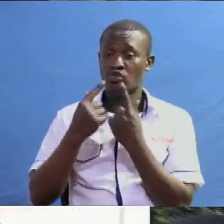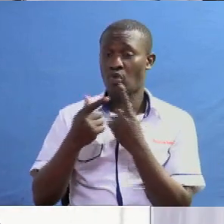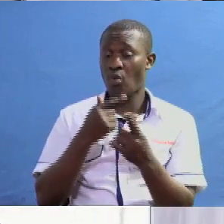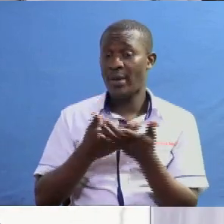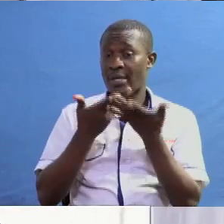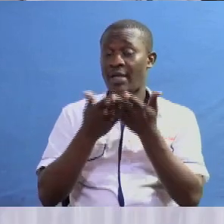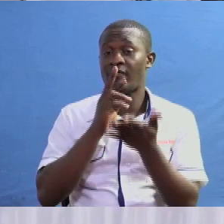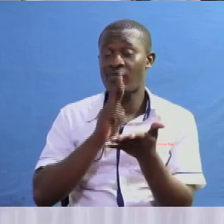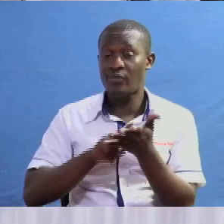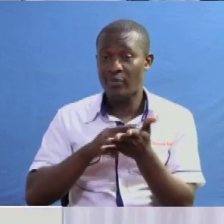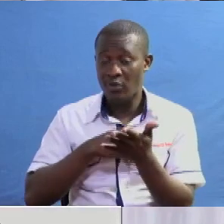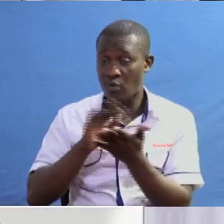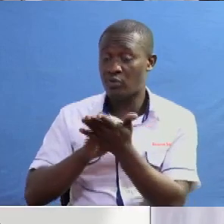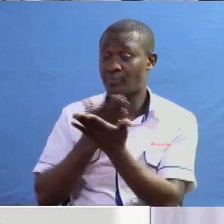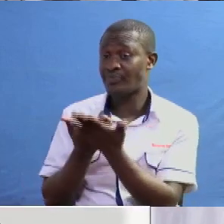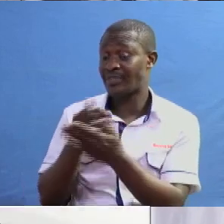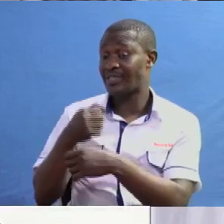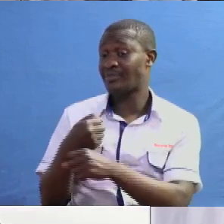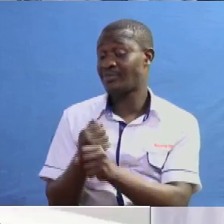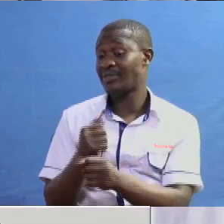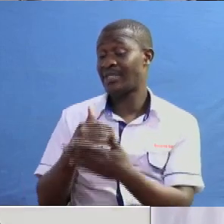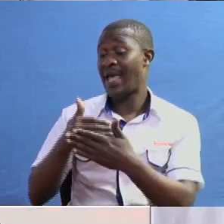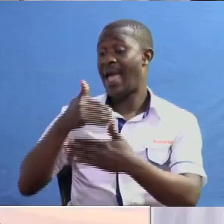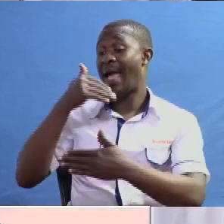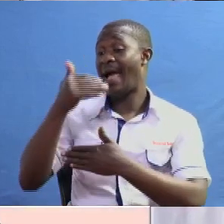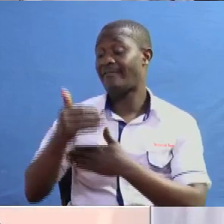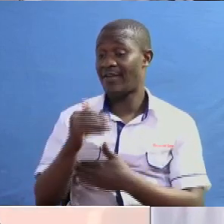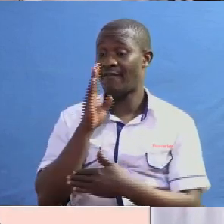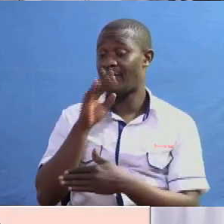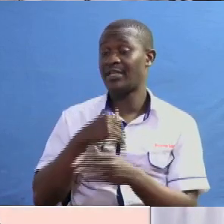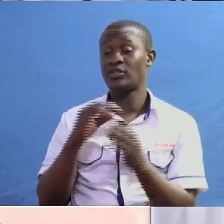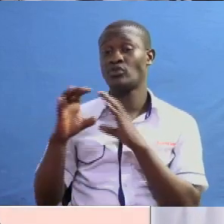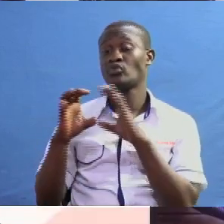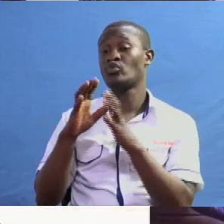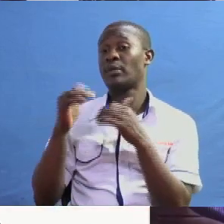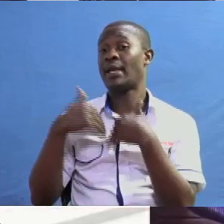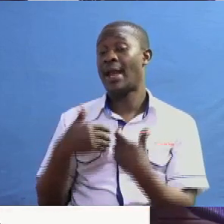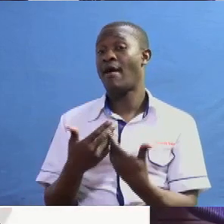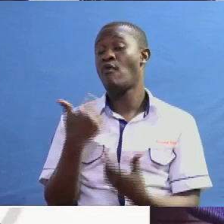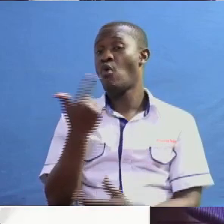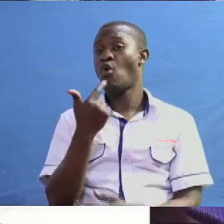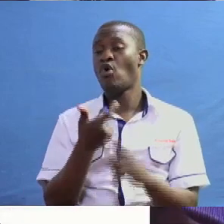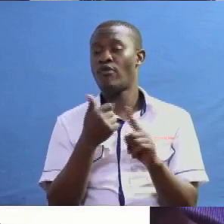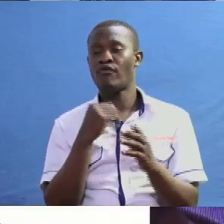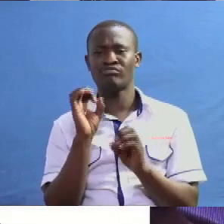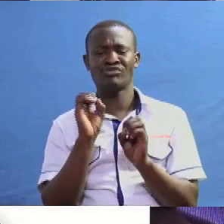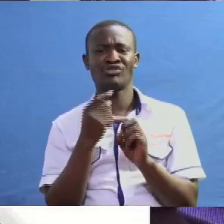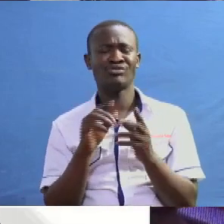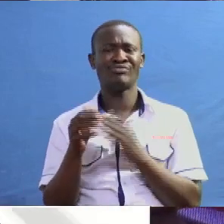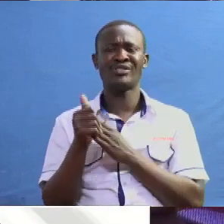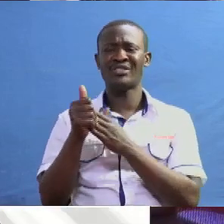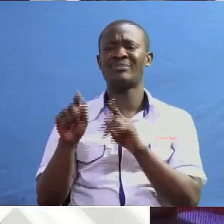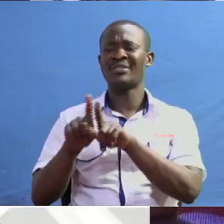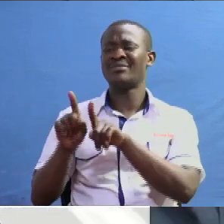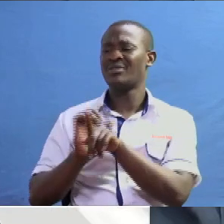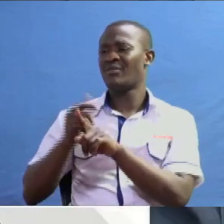report of their proposals, which they made after the long talks. Mixed reactions have emerged not only from the leaders, but also among